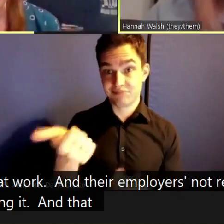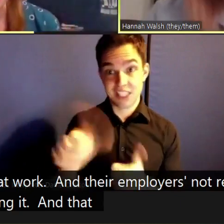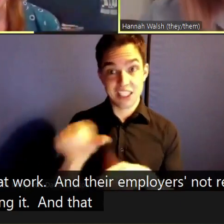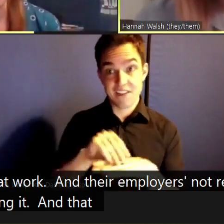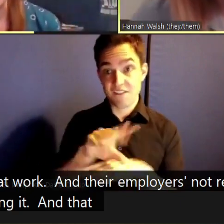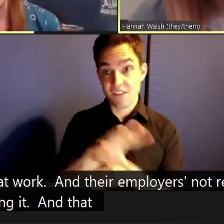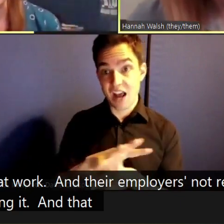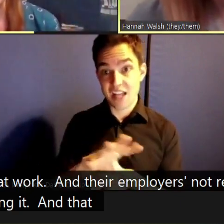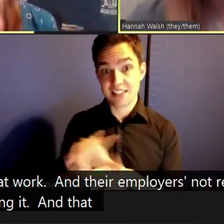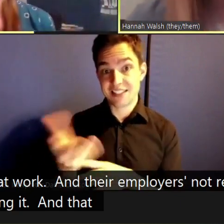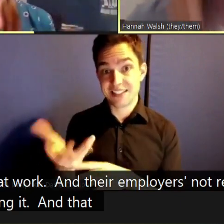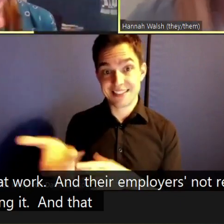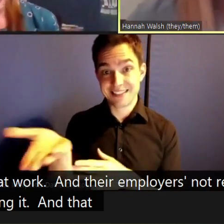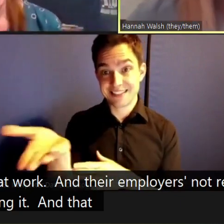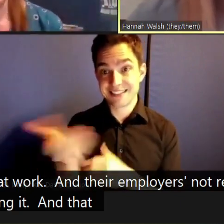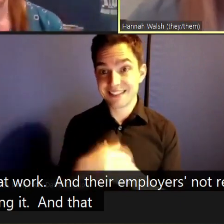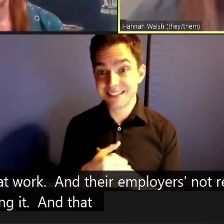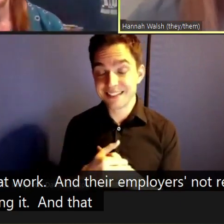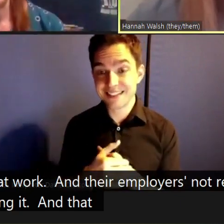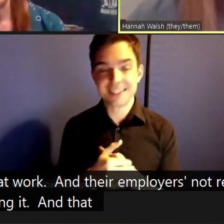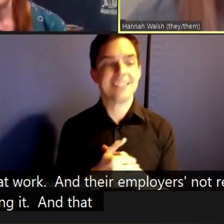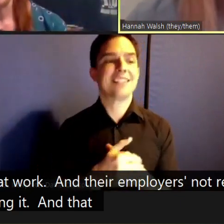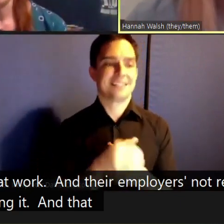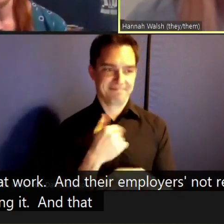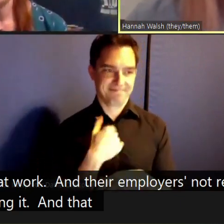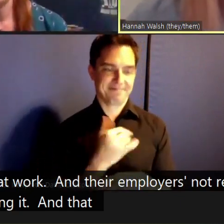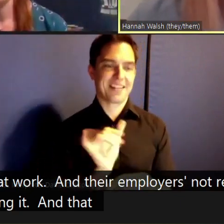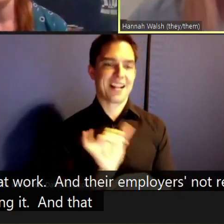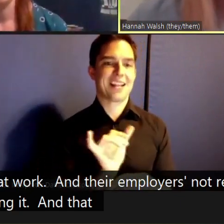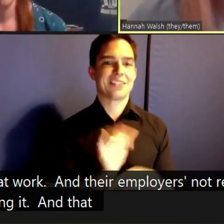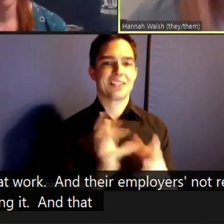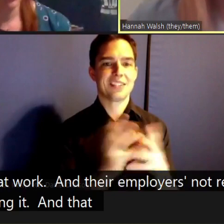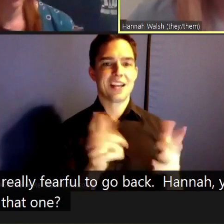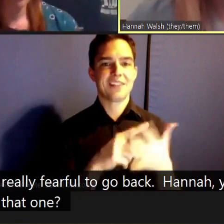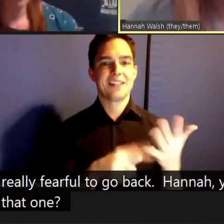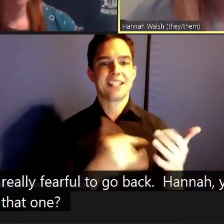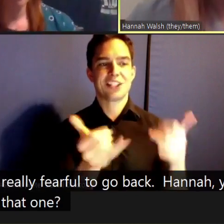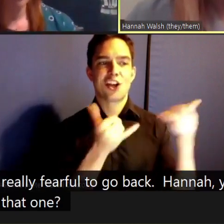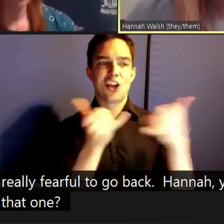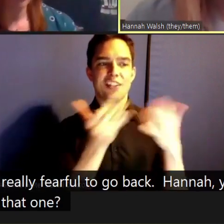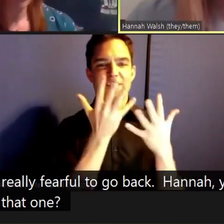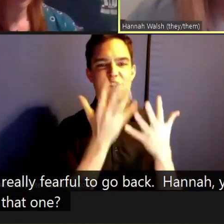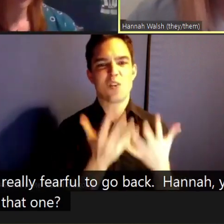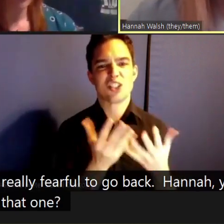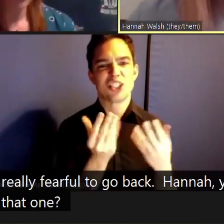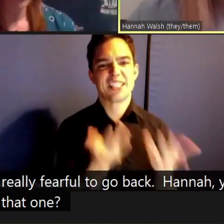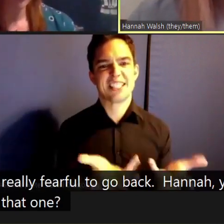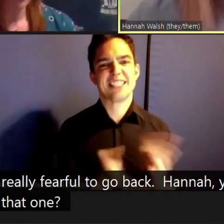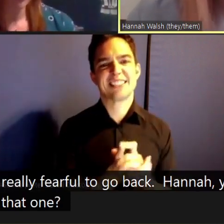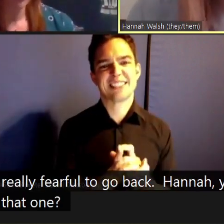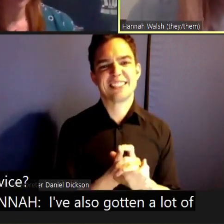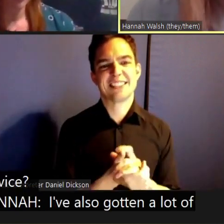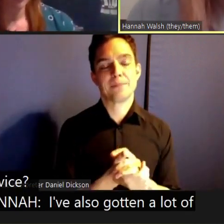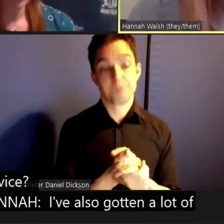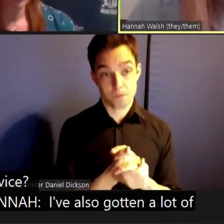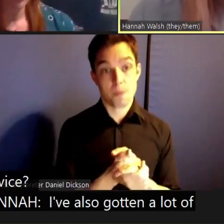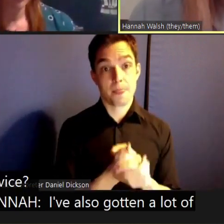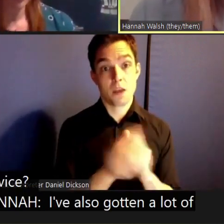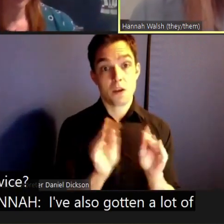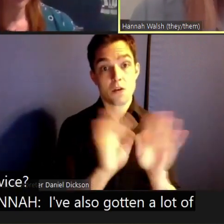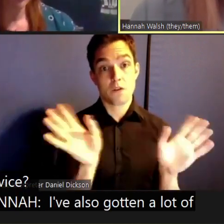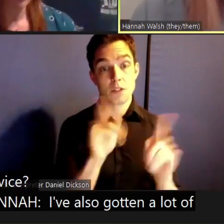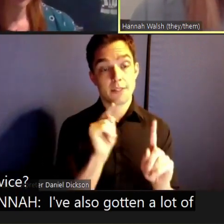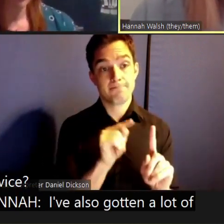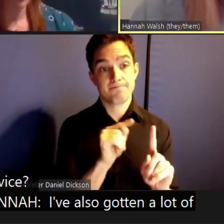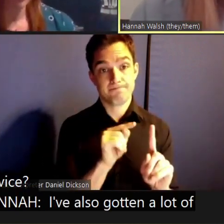might give that employee? I've also gotten a lot of these calls, unfortunately. And, obviously that is